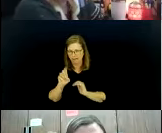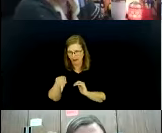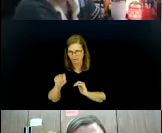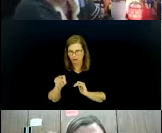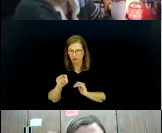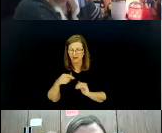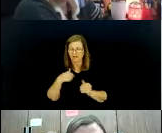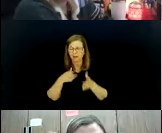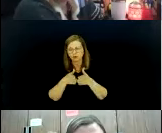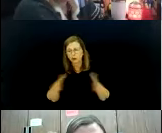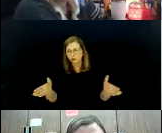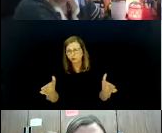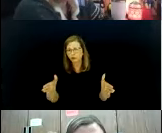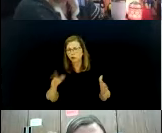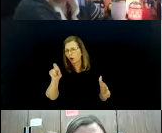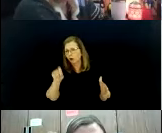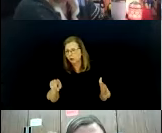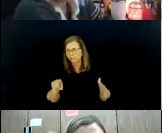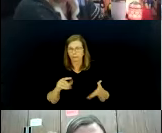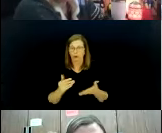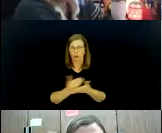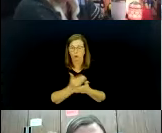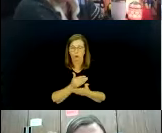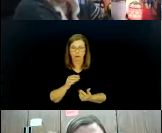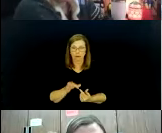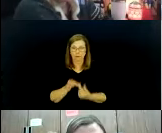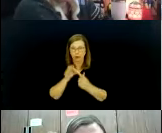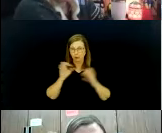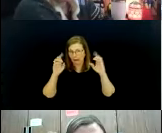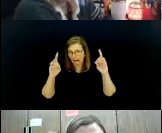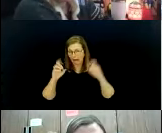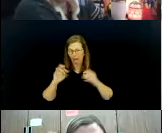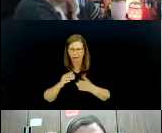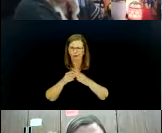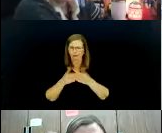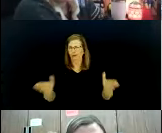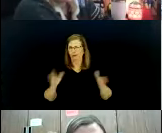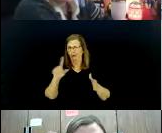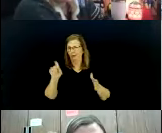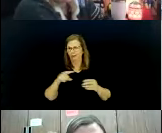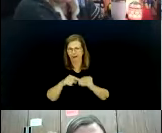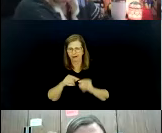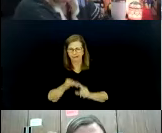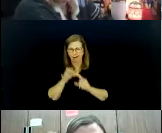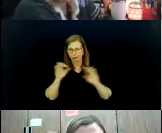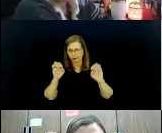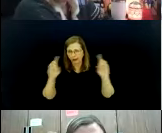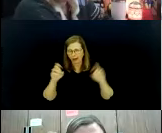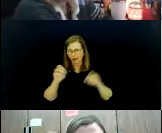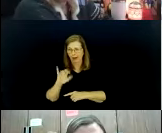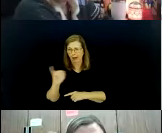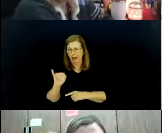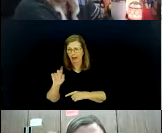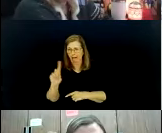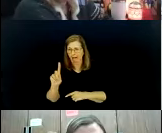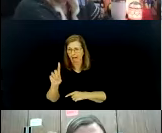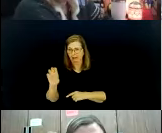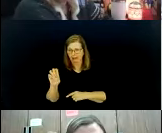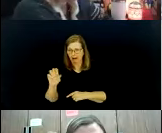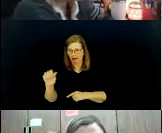general just questions, if you're new to special ed or you just have general questions about special education or IDEA, you can